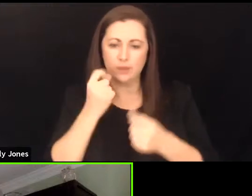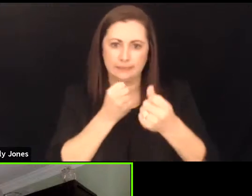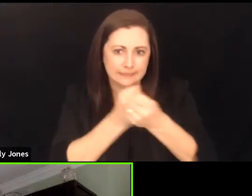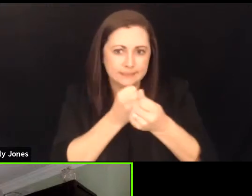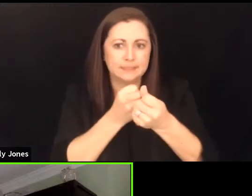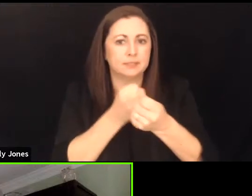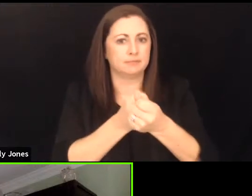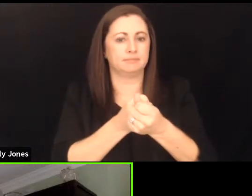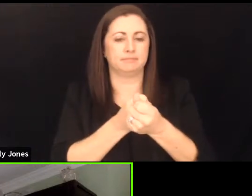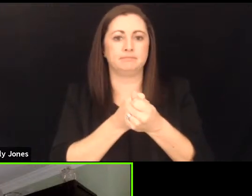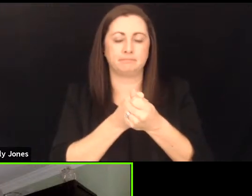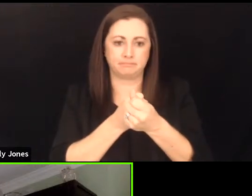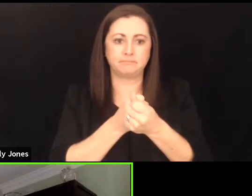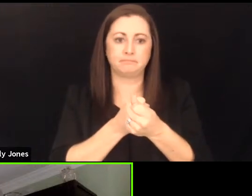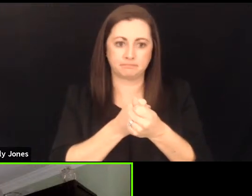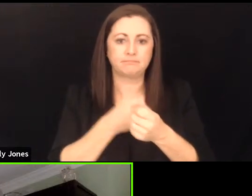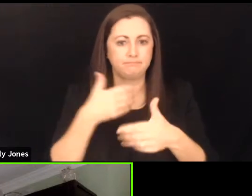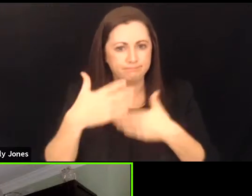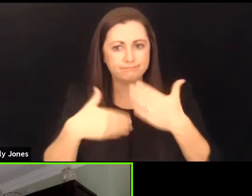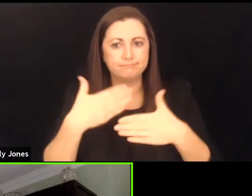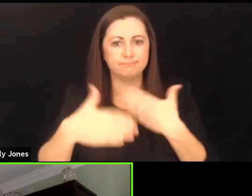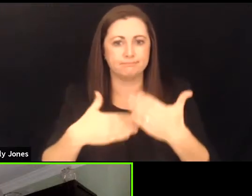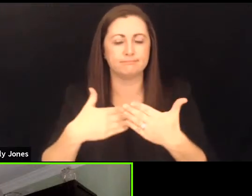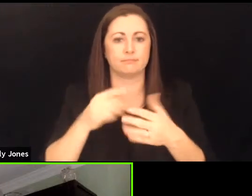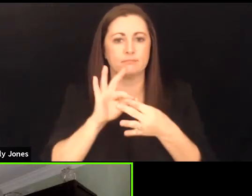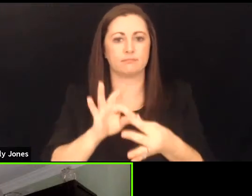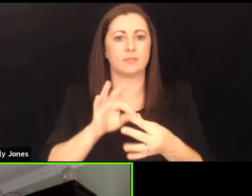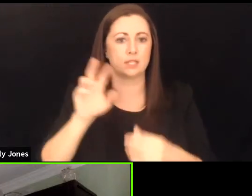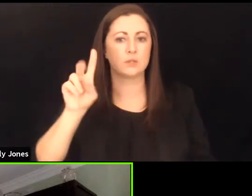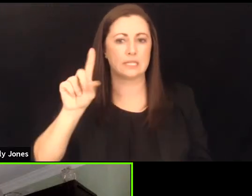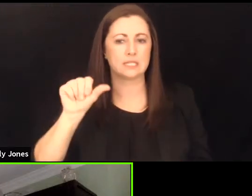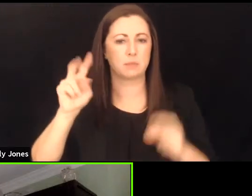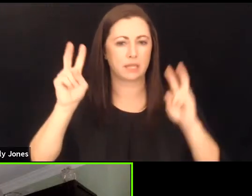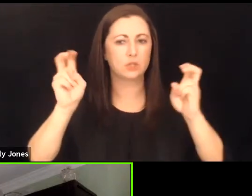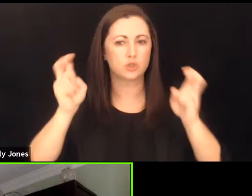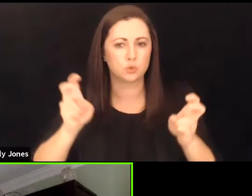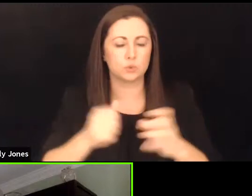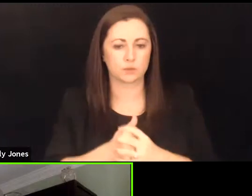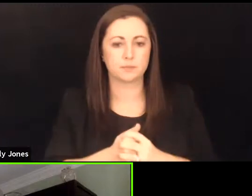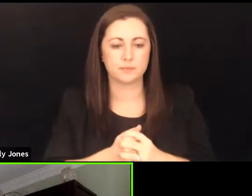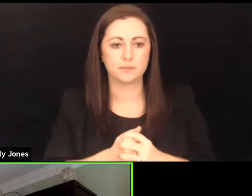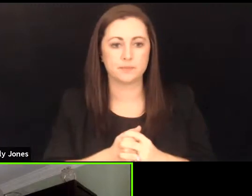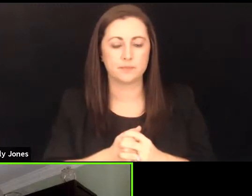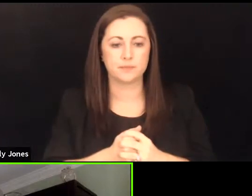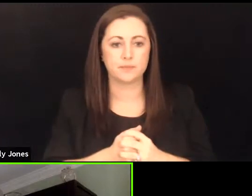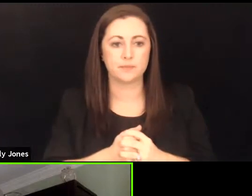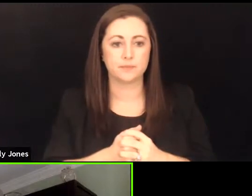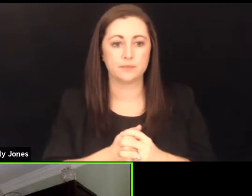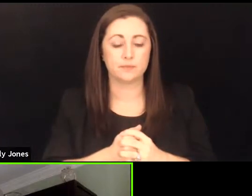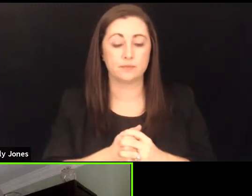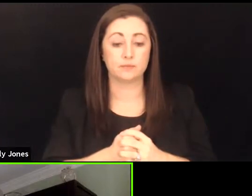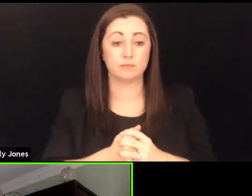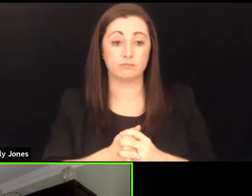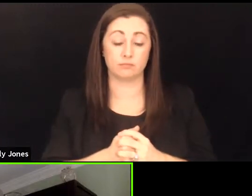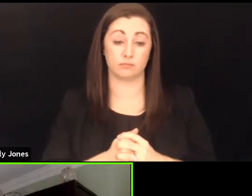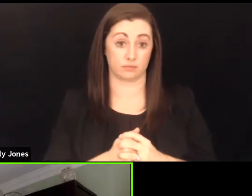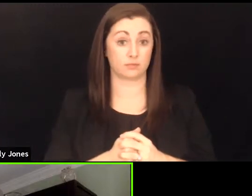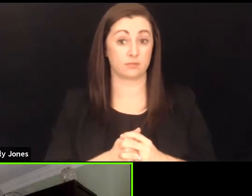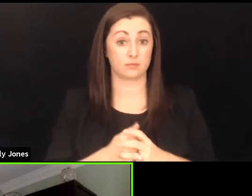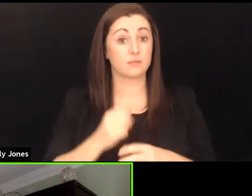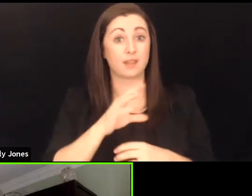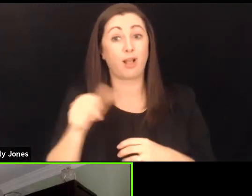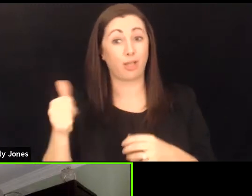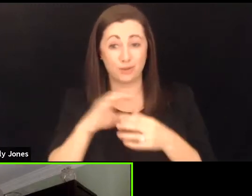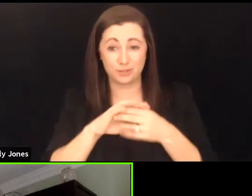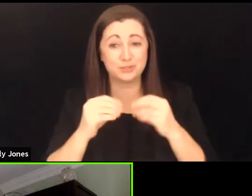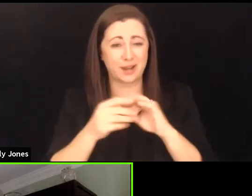was there for us on disability issues. Well, you know, I have to tell you another story. You know,